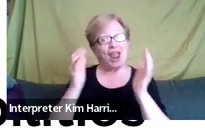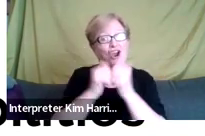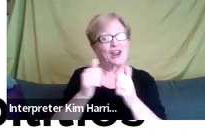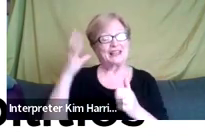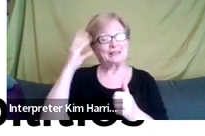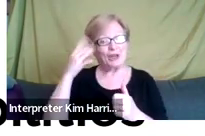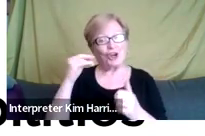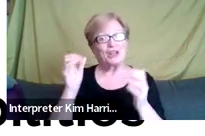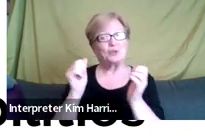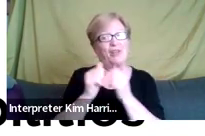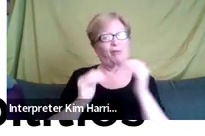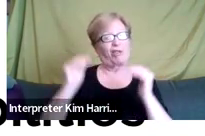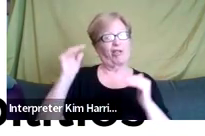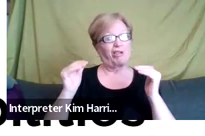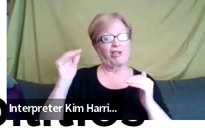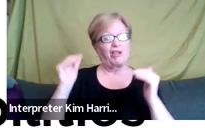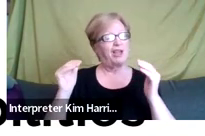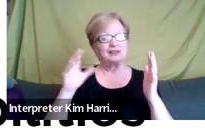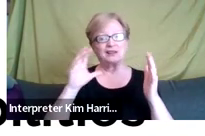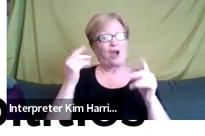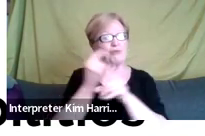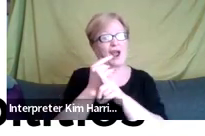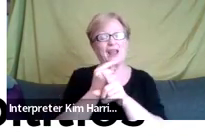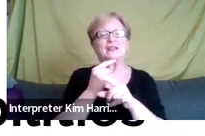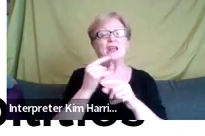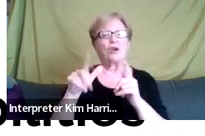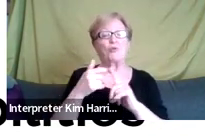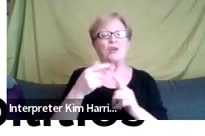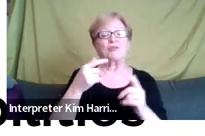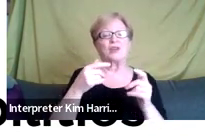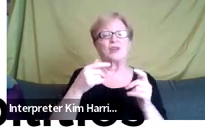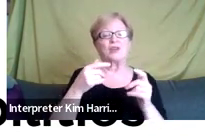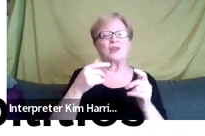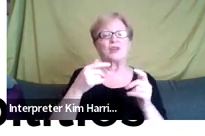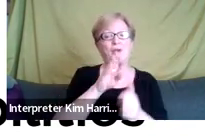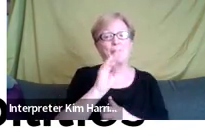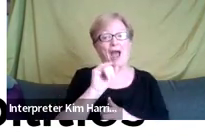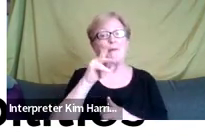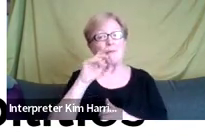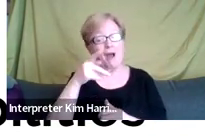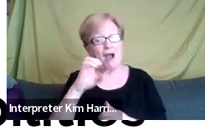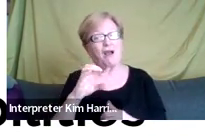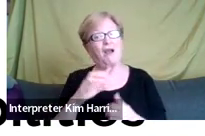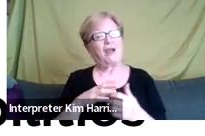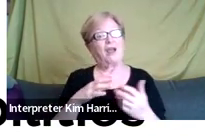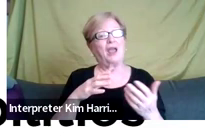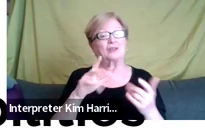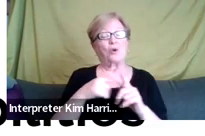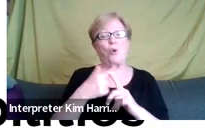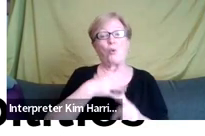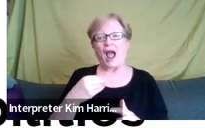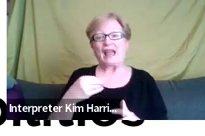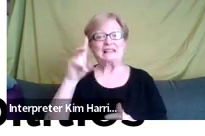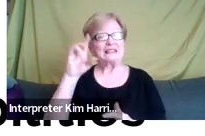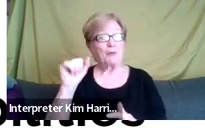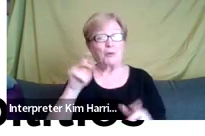of, you know, BIPOC, disabled people, and, you know, white disabled people.